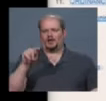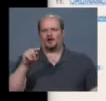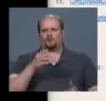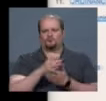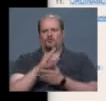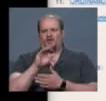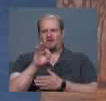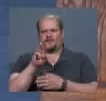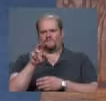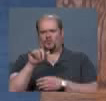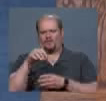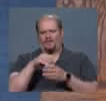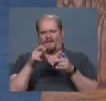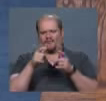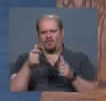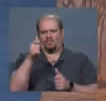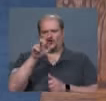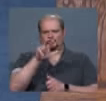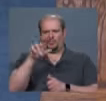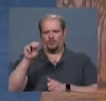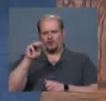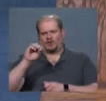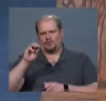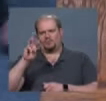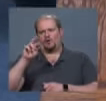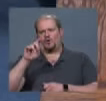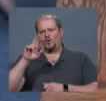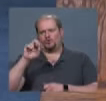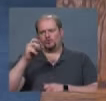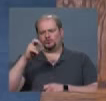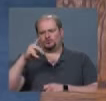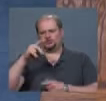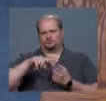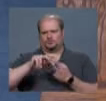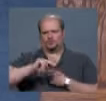the larger 3M ownership to the north.